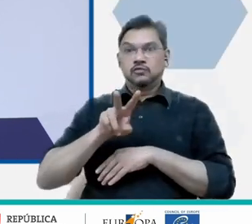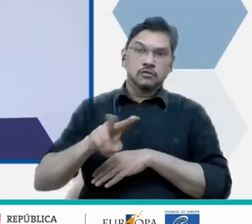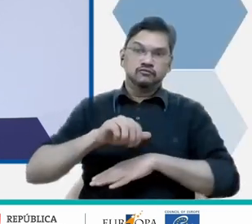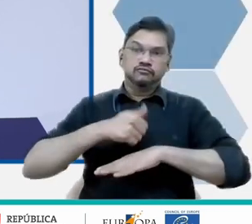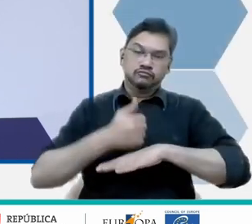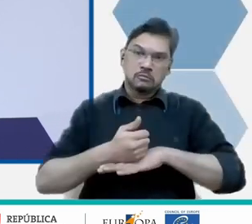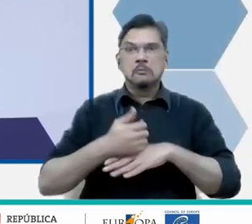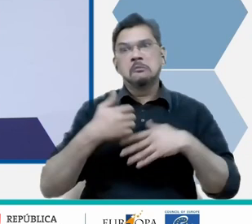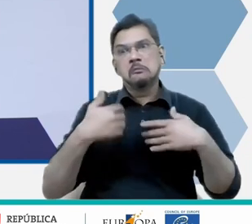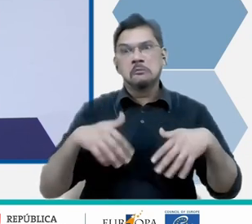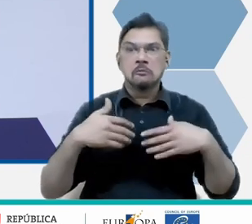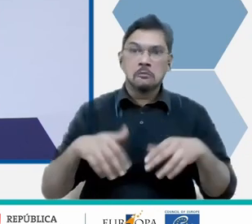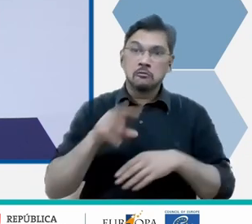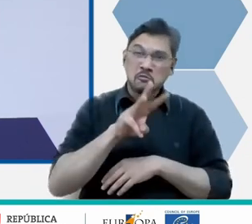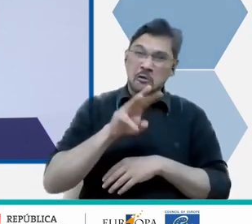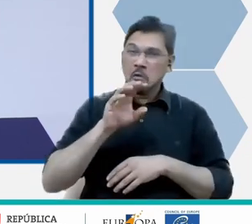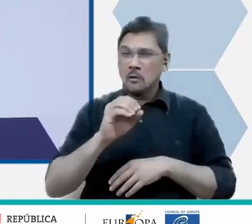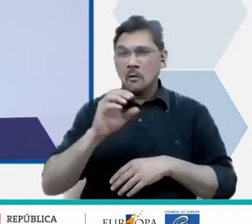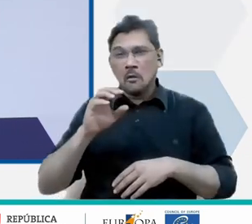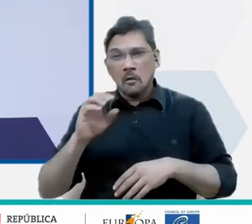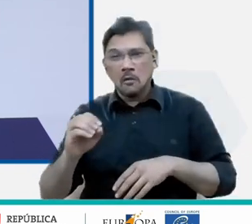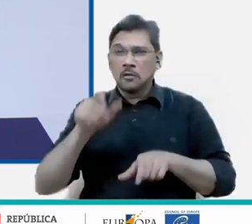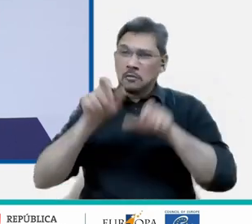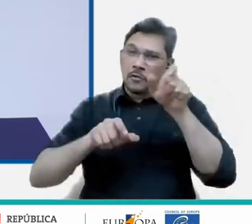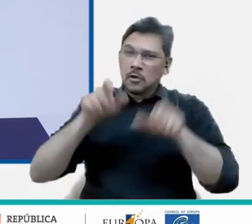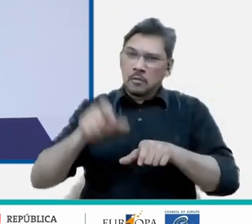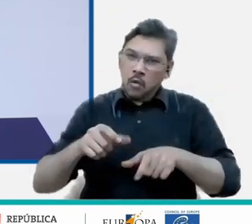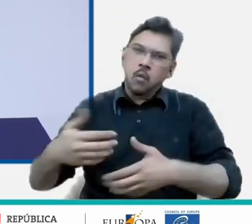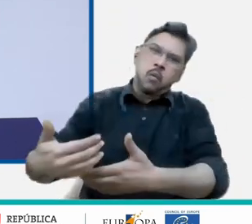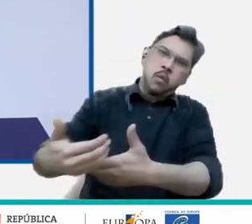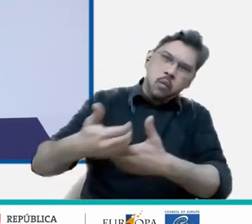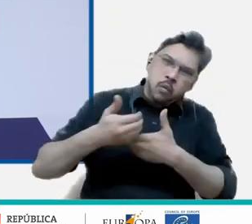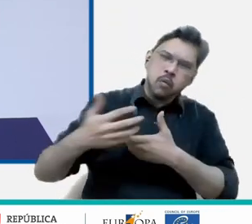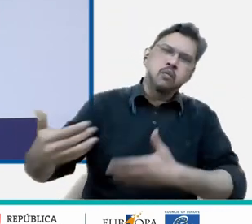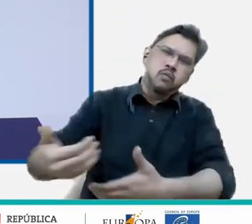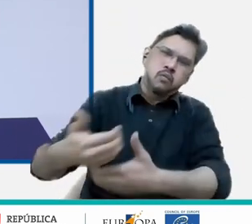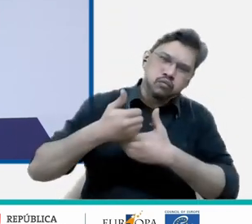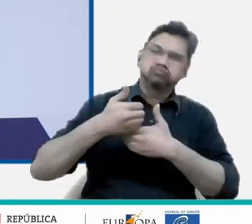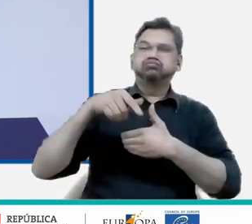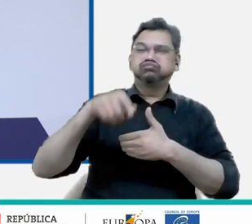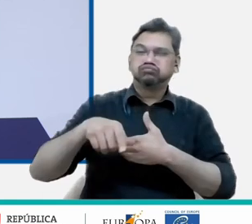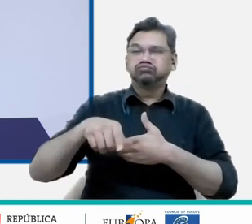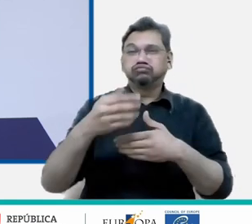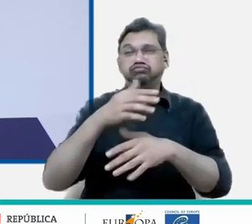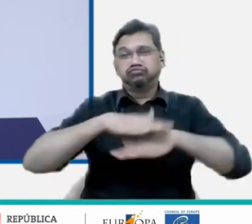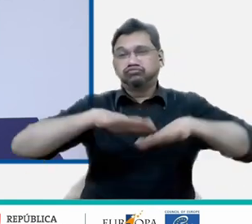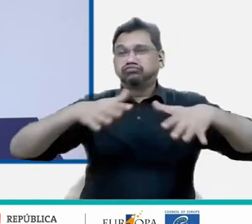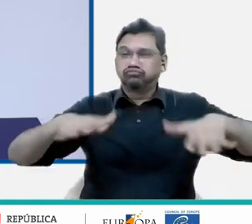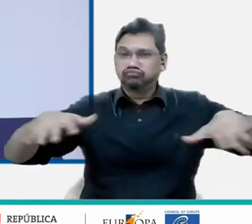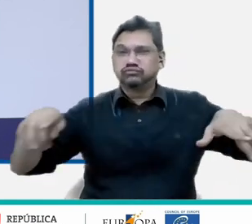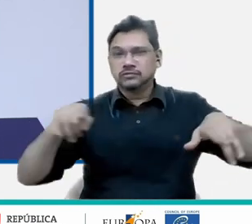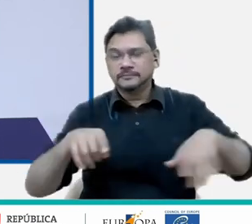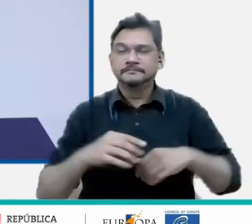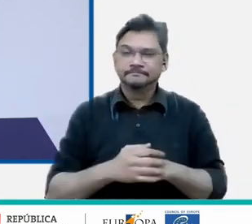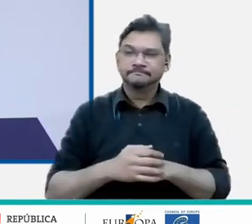saved in our beaches at the sea. Another important issue is the incident management platform,